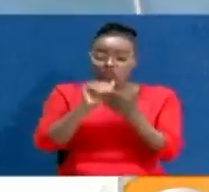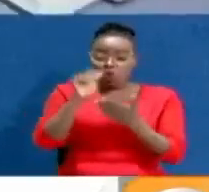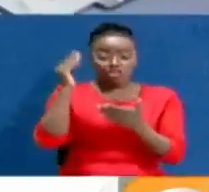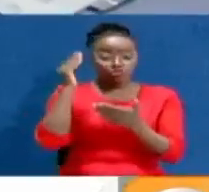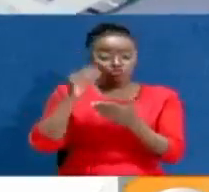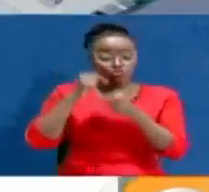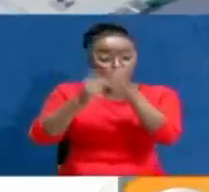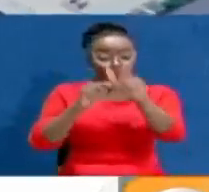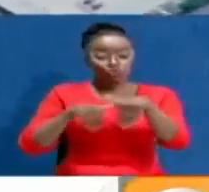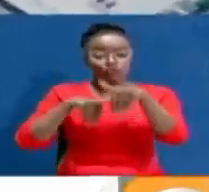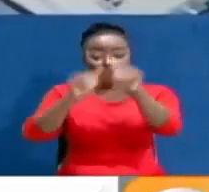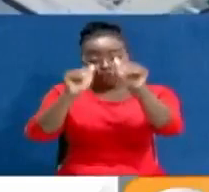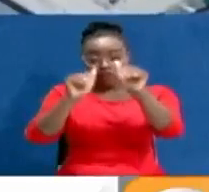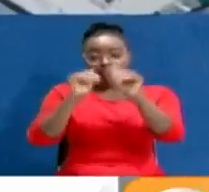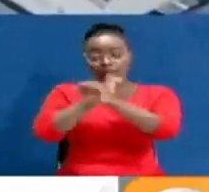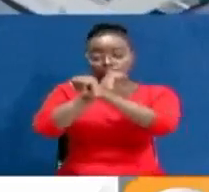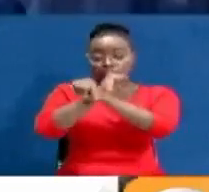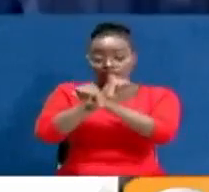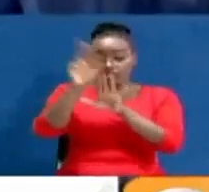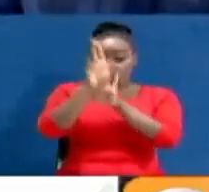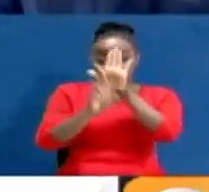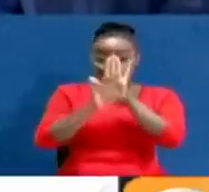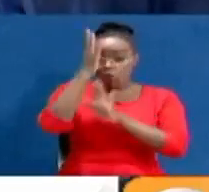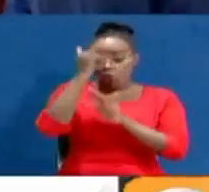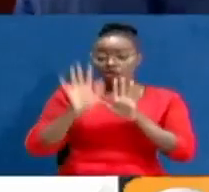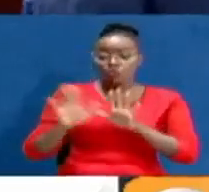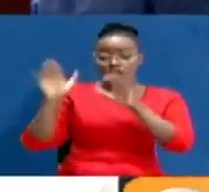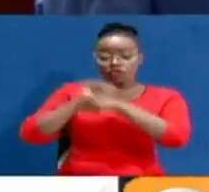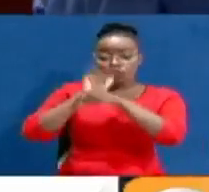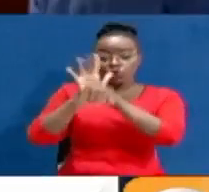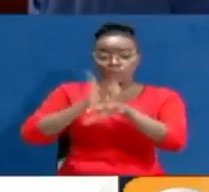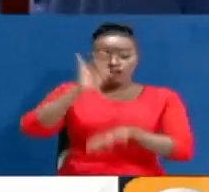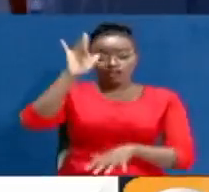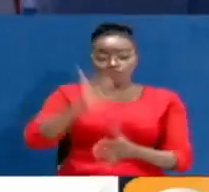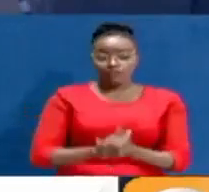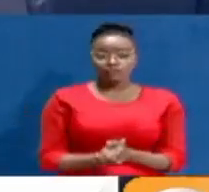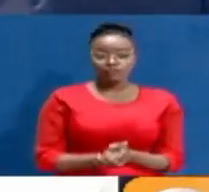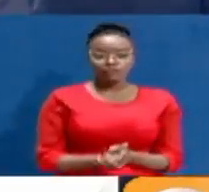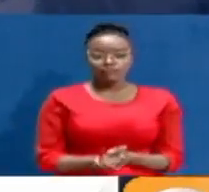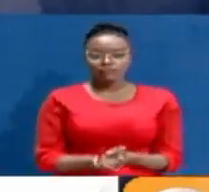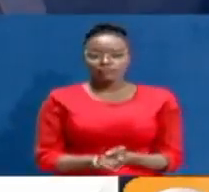kamba katika kufuata kanuni za usalama ili kuepuka makali ya corona. Loro Otieno, runinga ya Citizen.